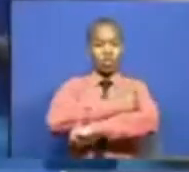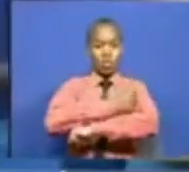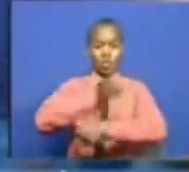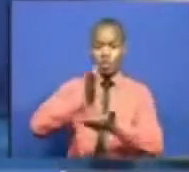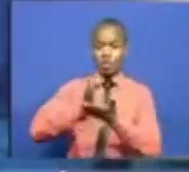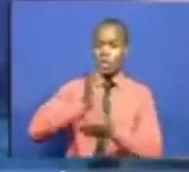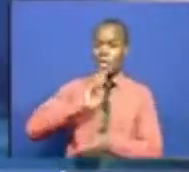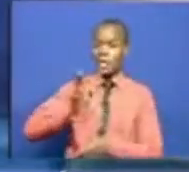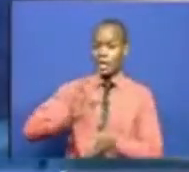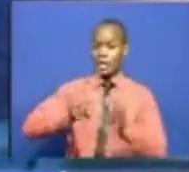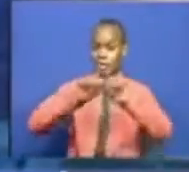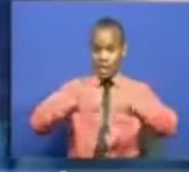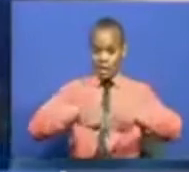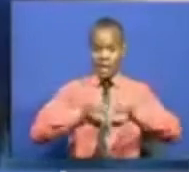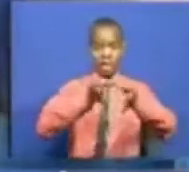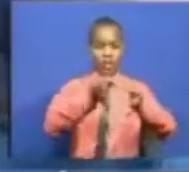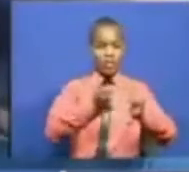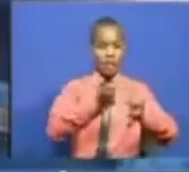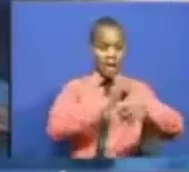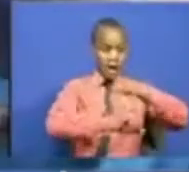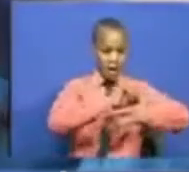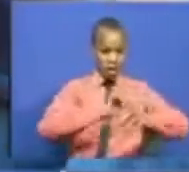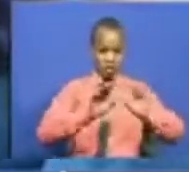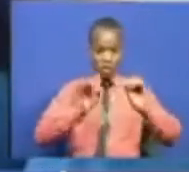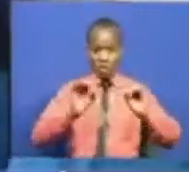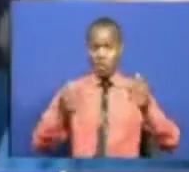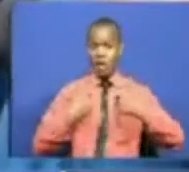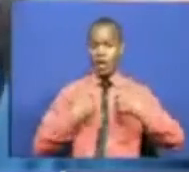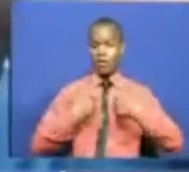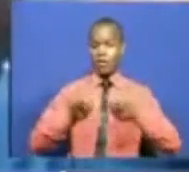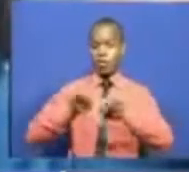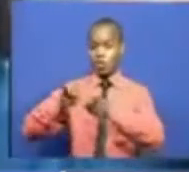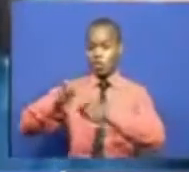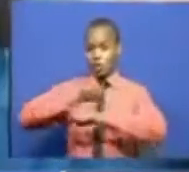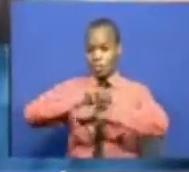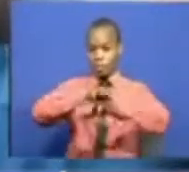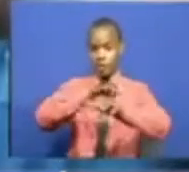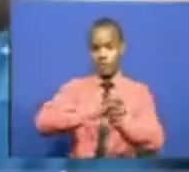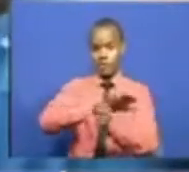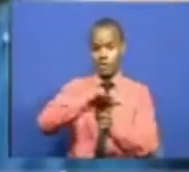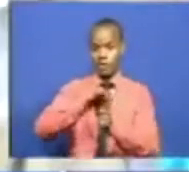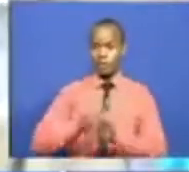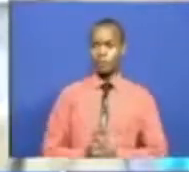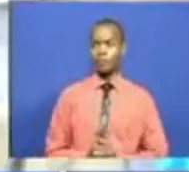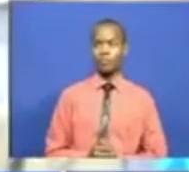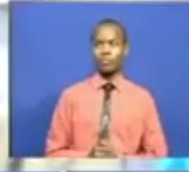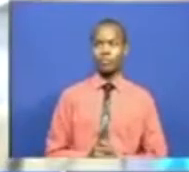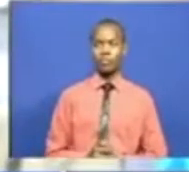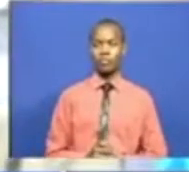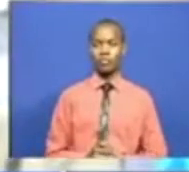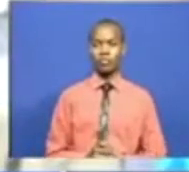new infection grounds if adequate measures are not put in place to control spread of the virus.